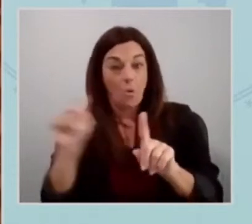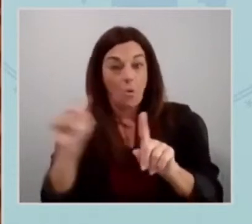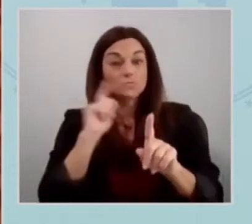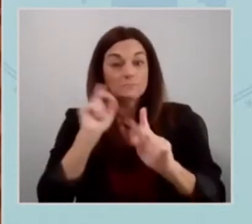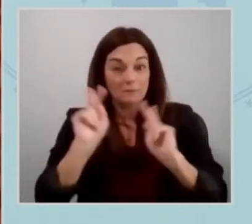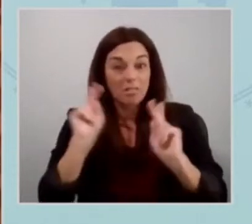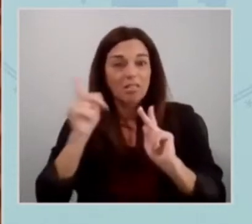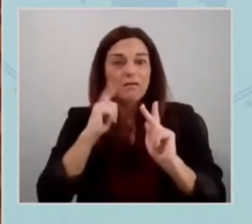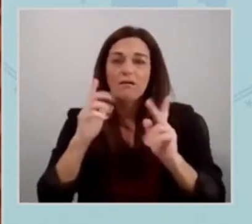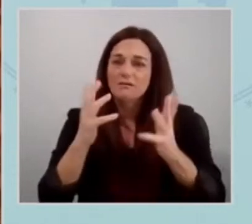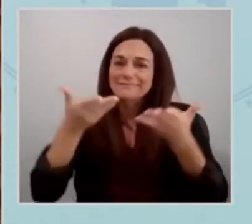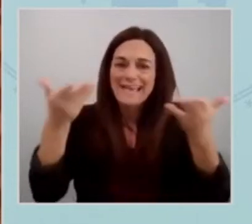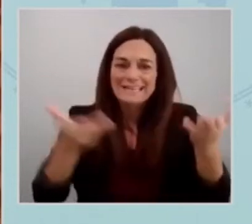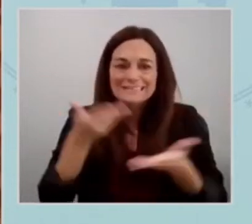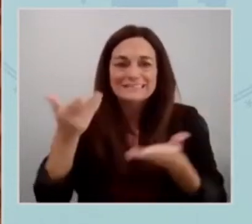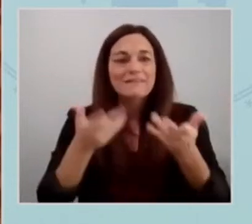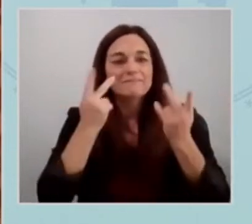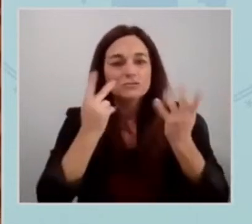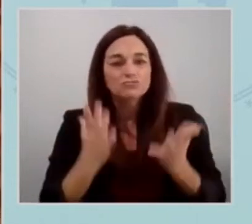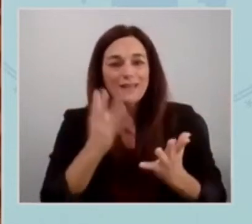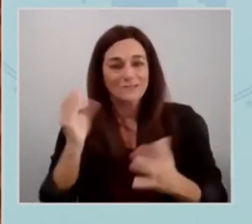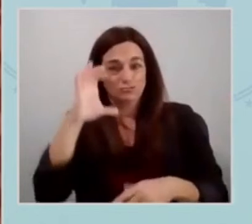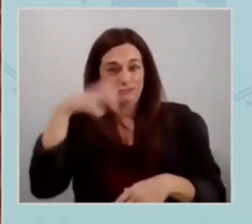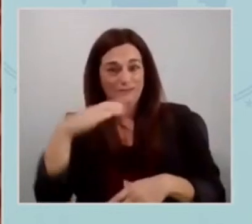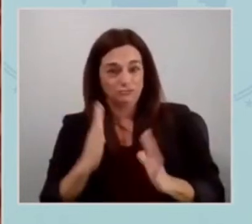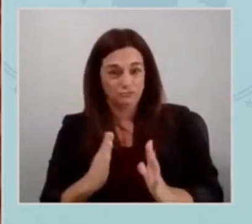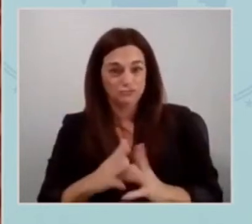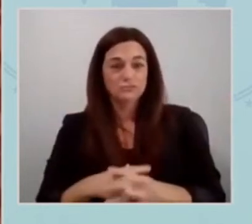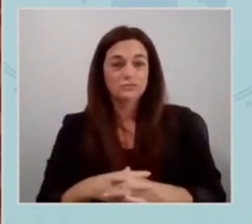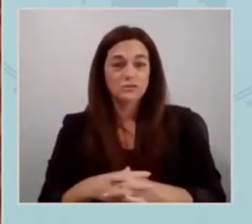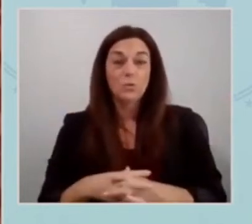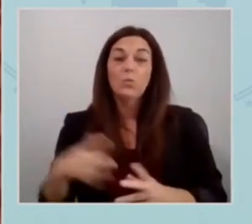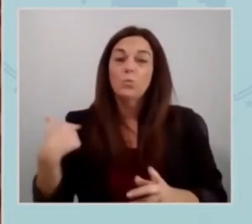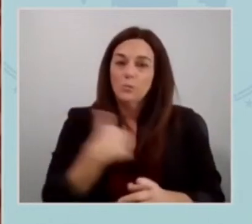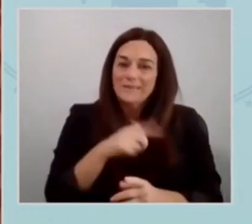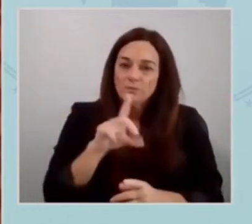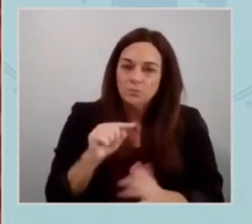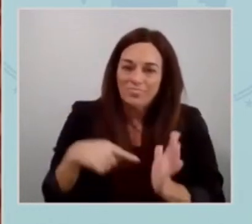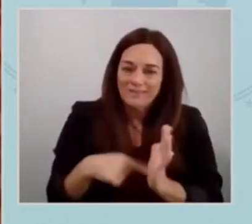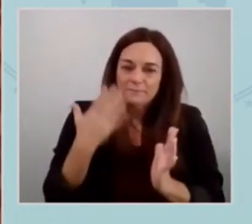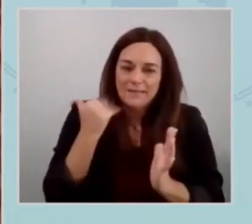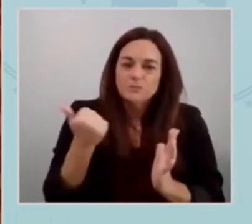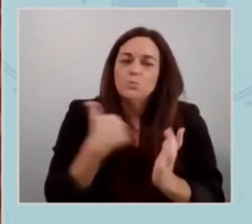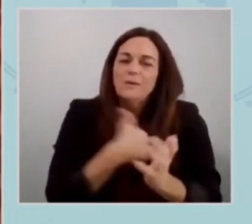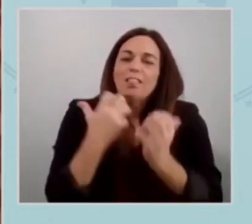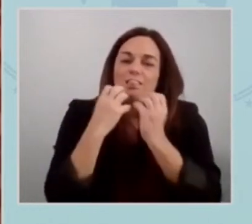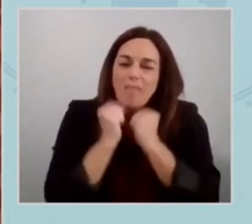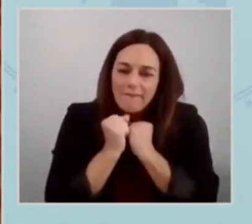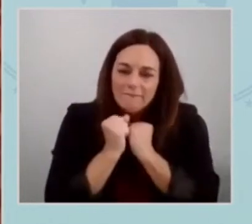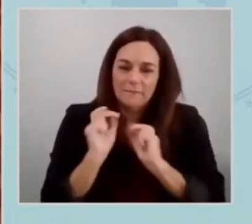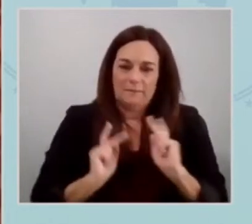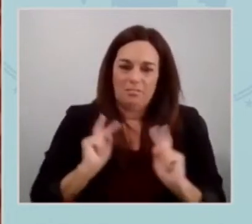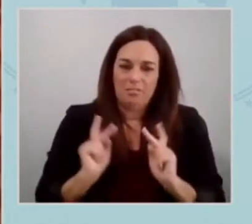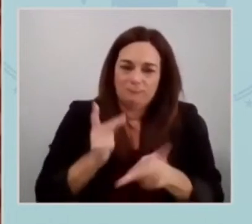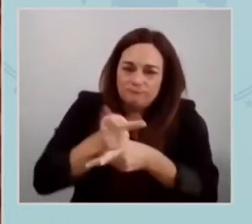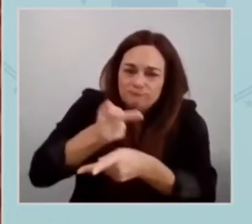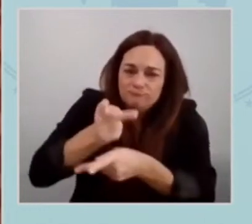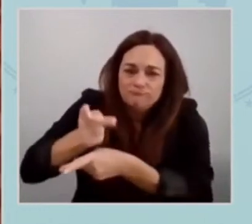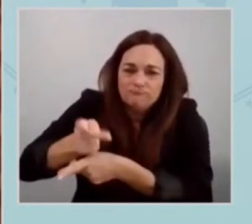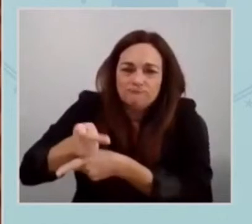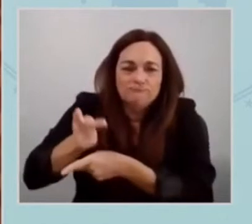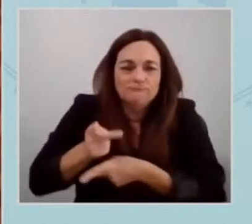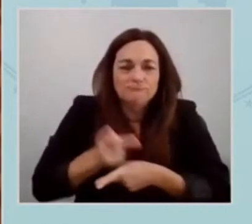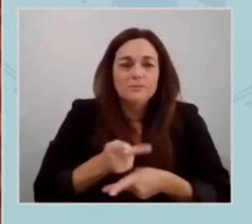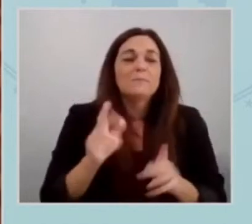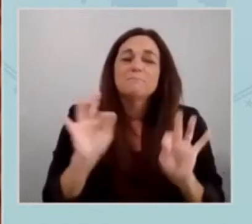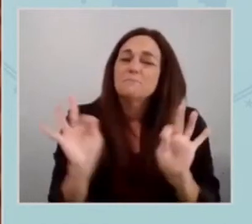Hospitality is defined as the friendly and generous reception and entertainment of guests, visitors, and strangers. And we do this